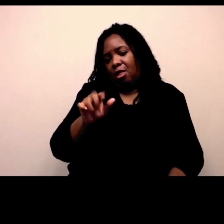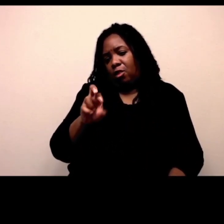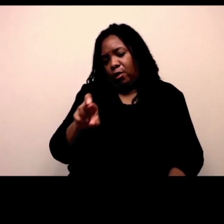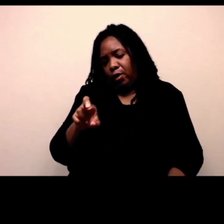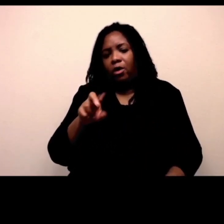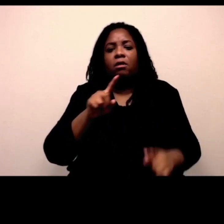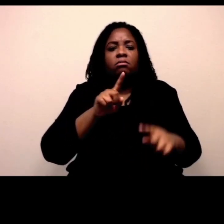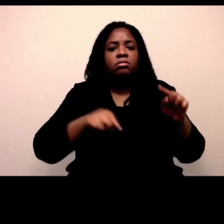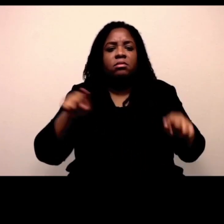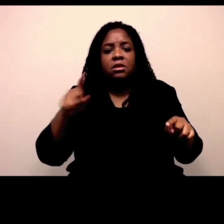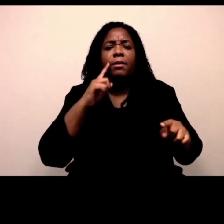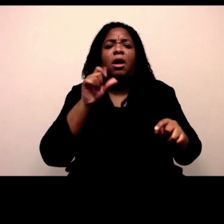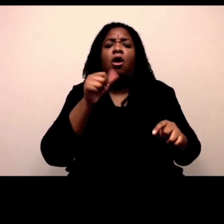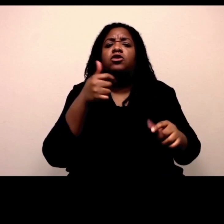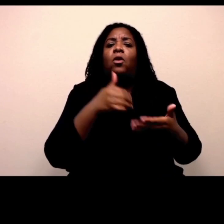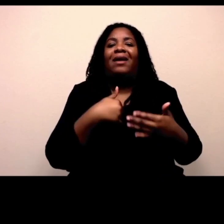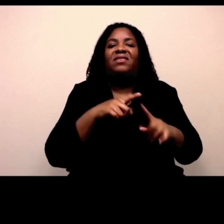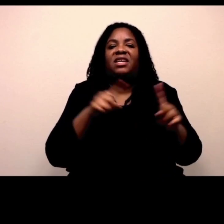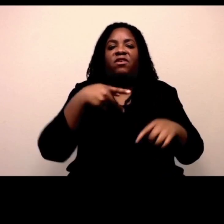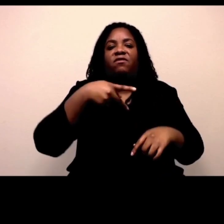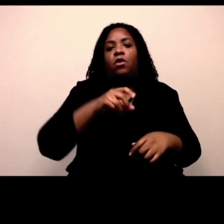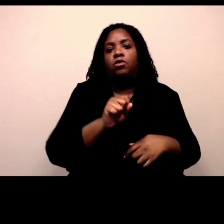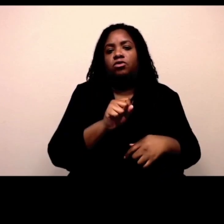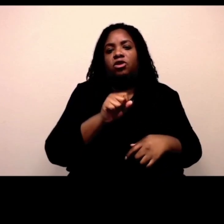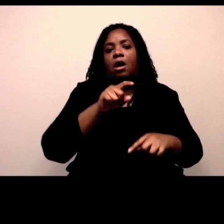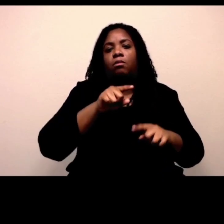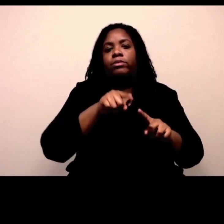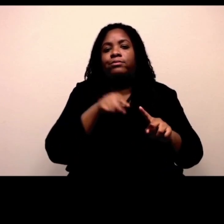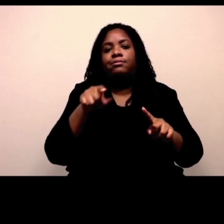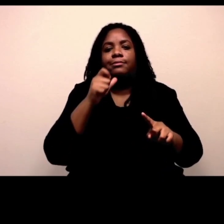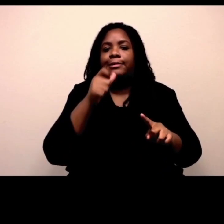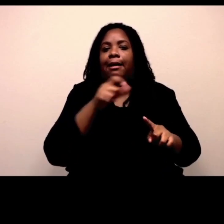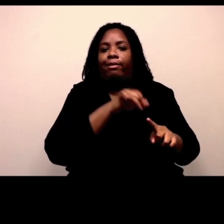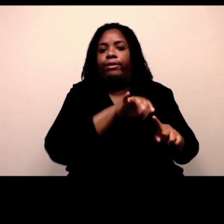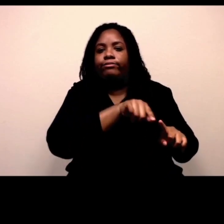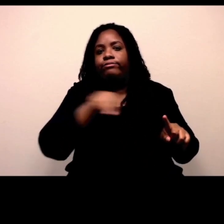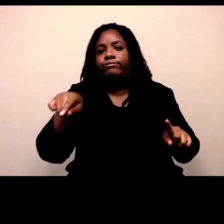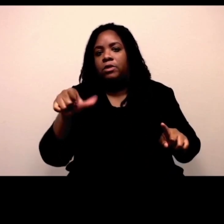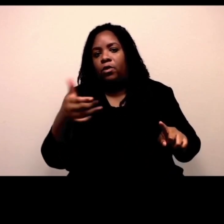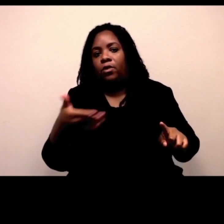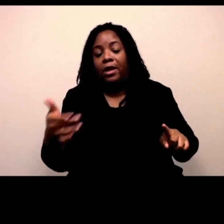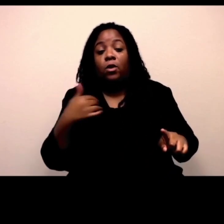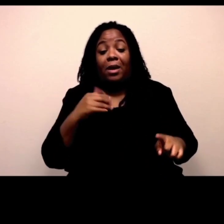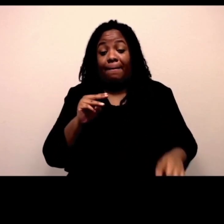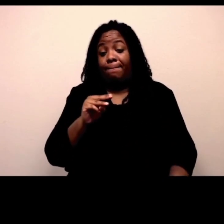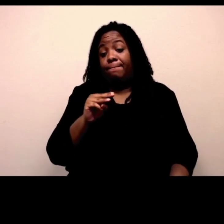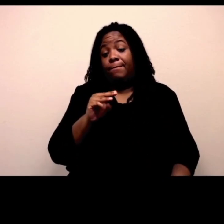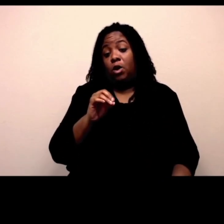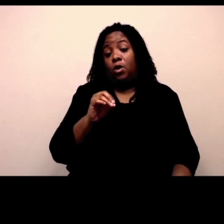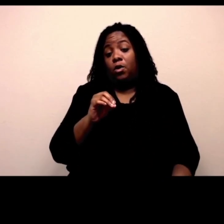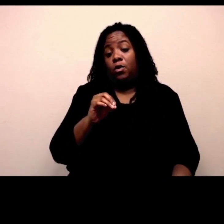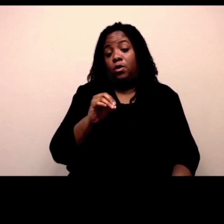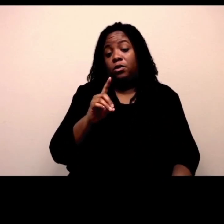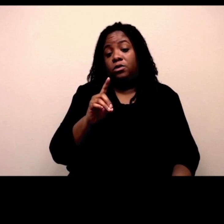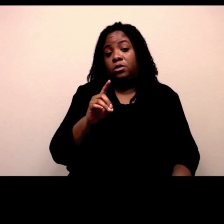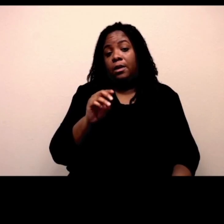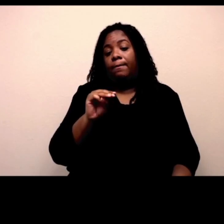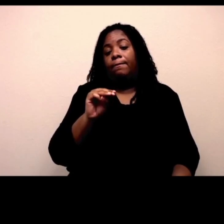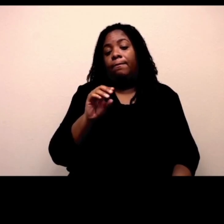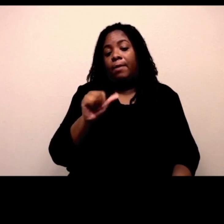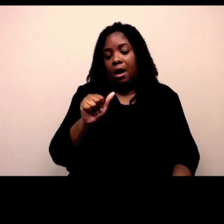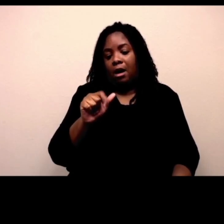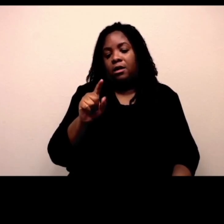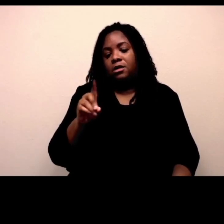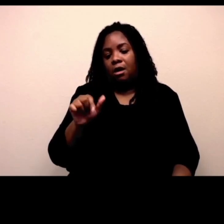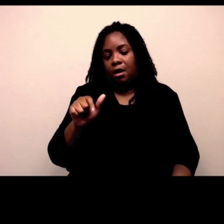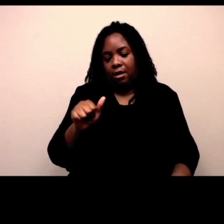of Photoshop alternatives. And, we do these mandala projects where we're kind of cloning, copy and paste and copy and paste and twist